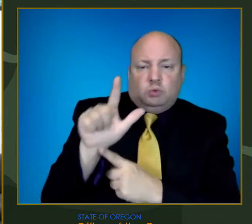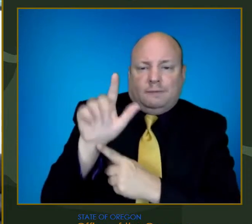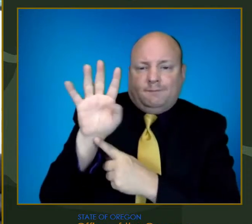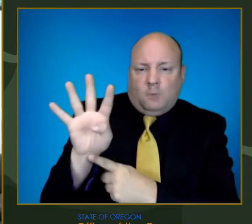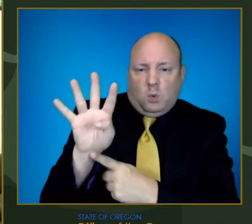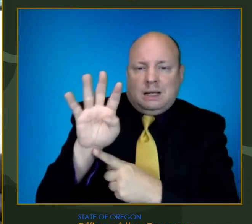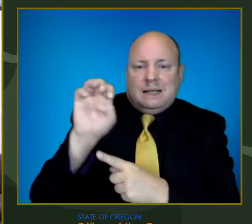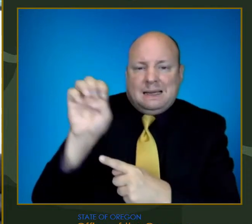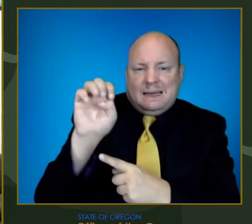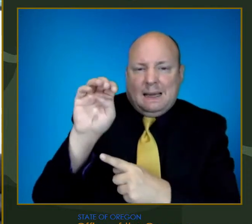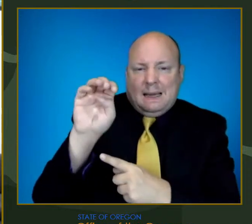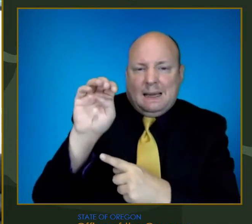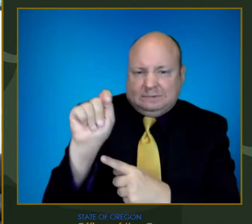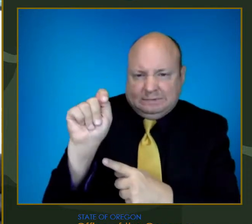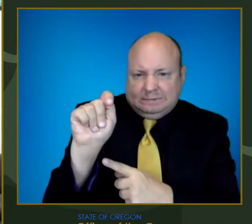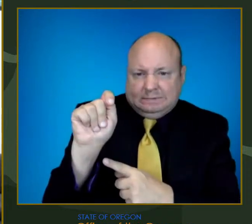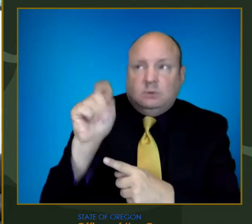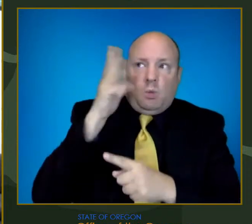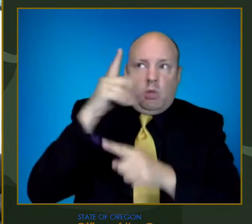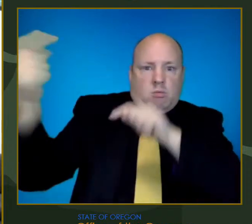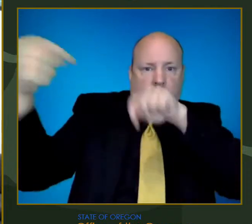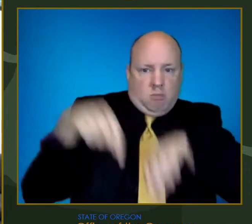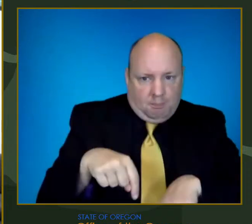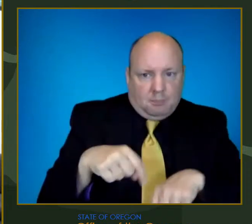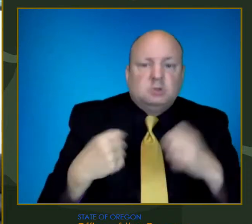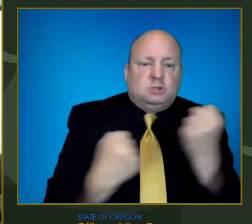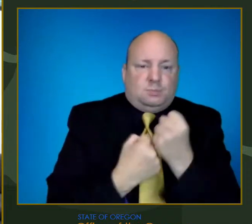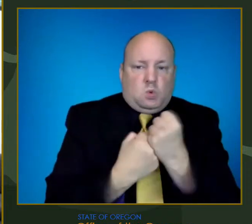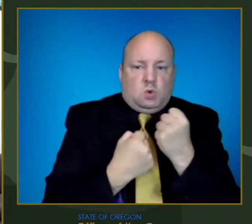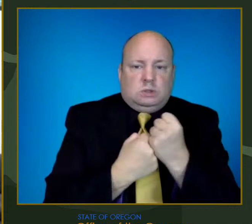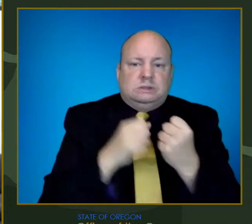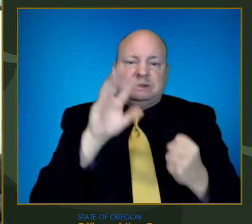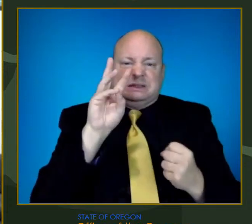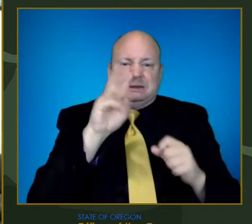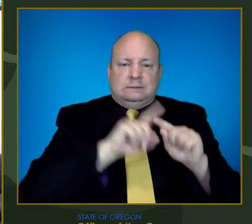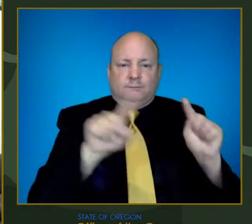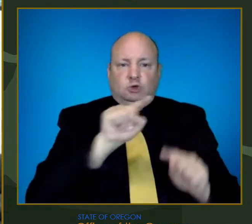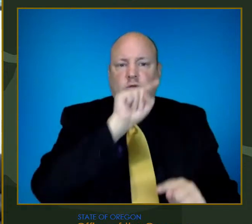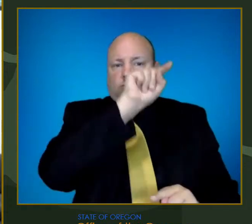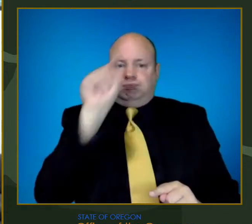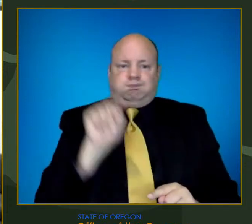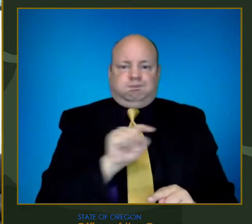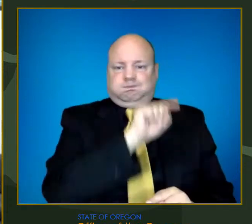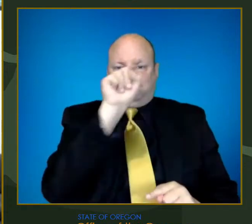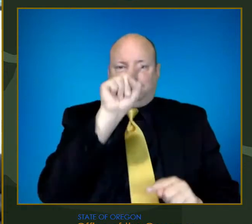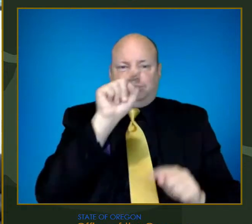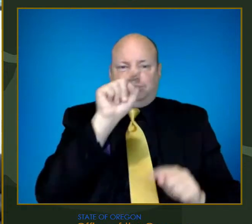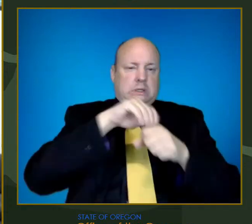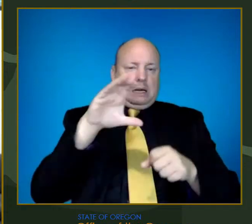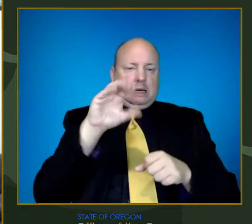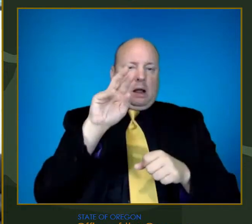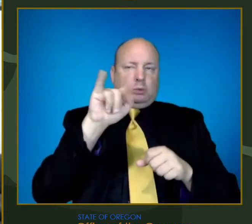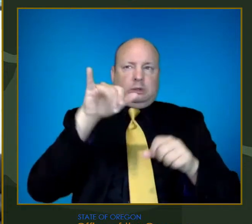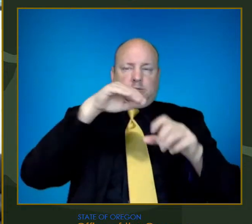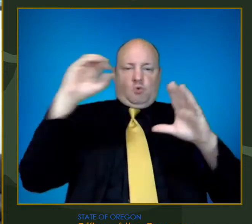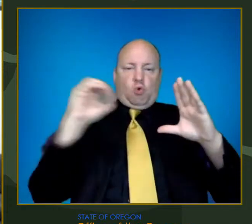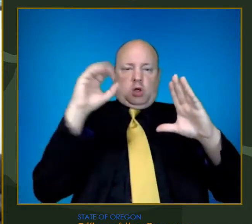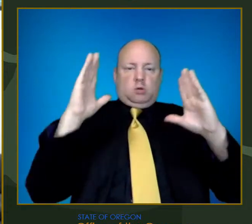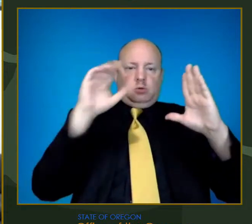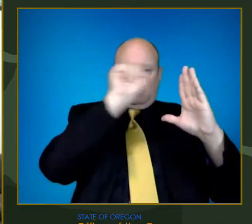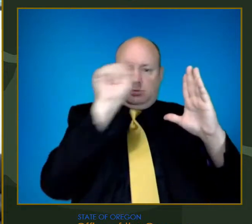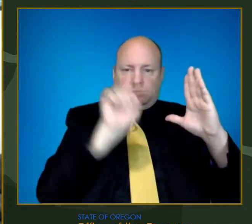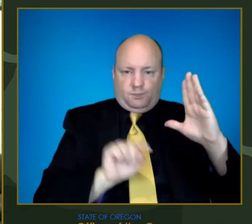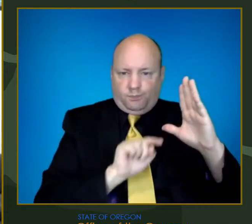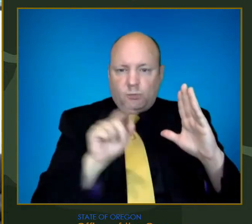hospital emergency departments as emergency department extenders. In 96 hours, we will have 24 EMT paramedics